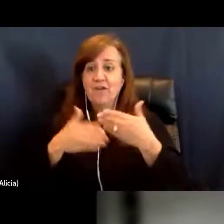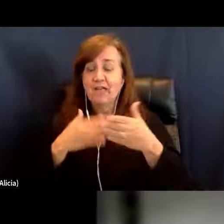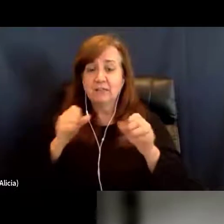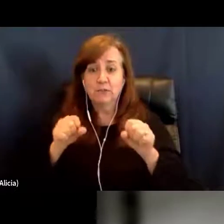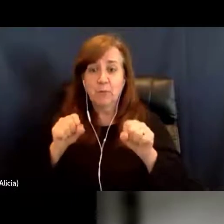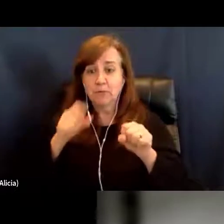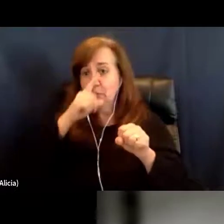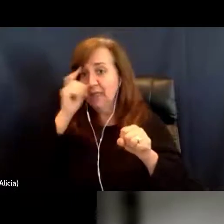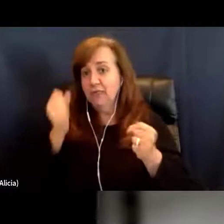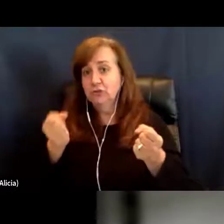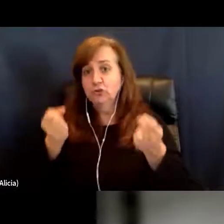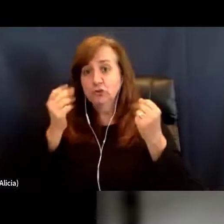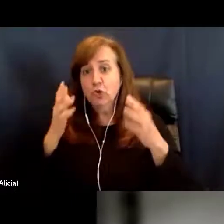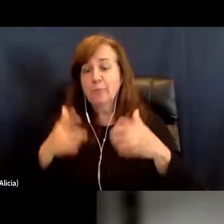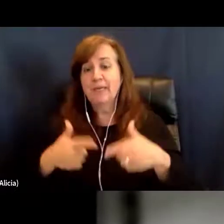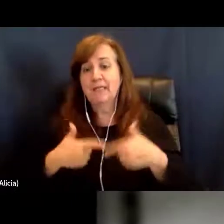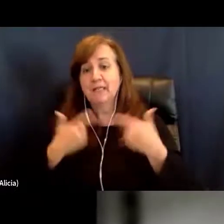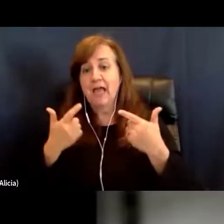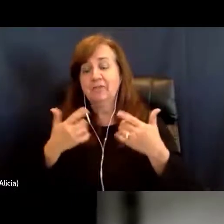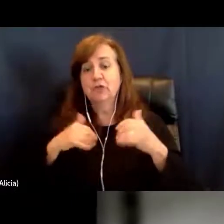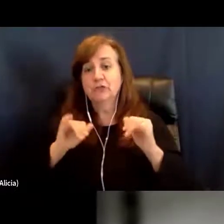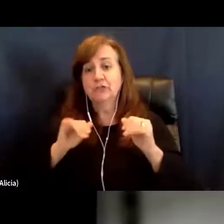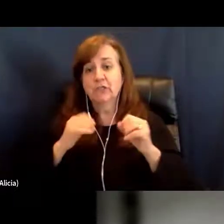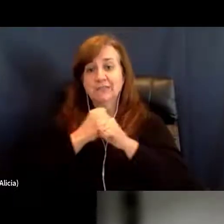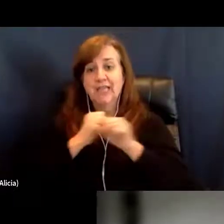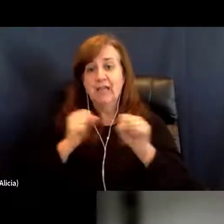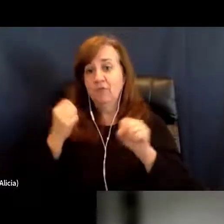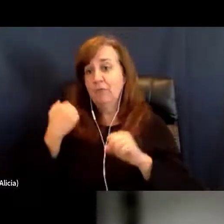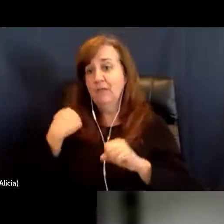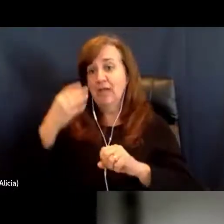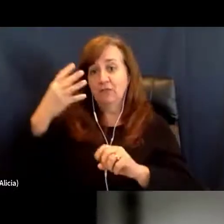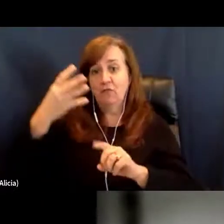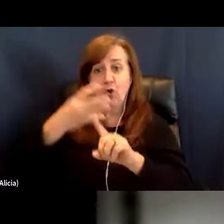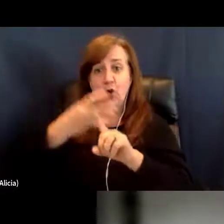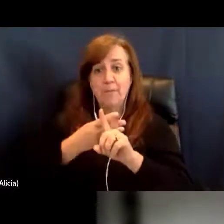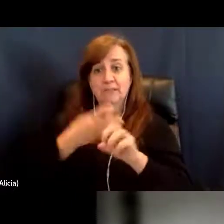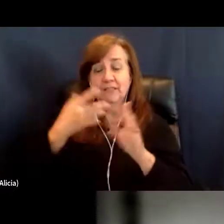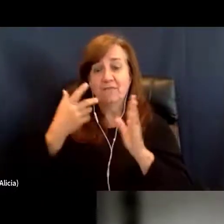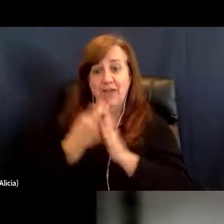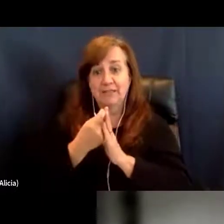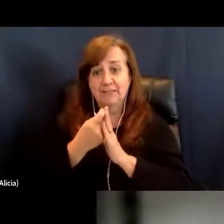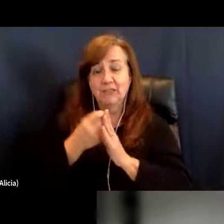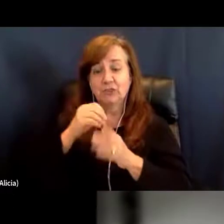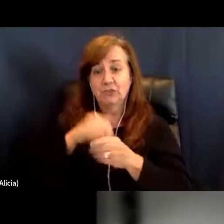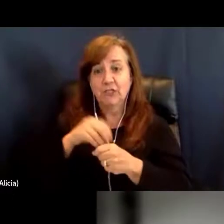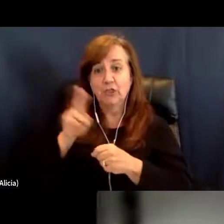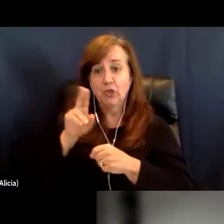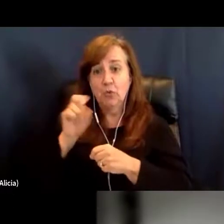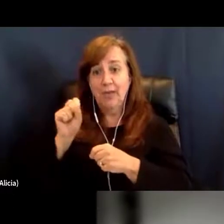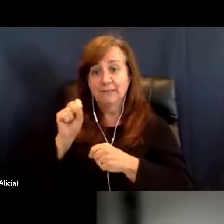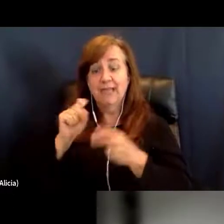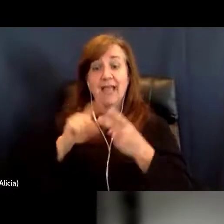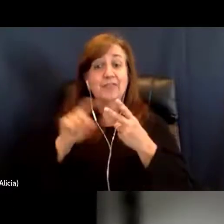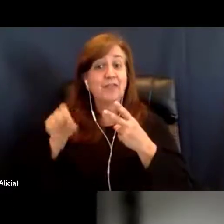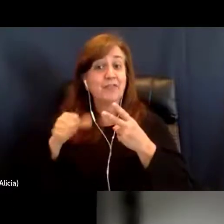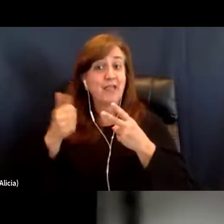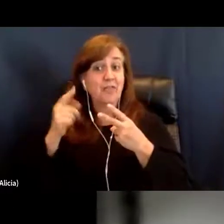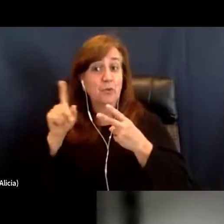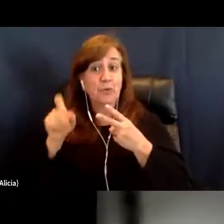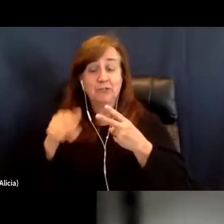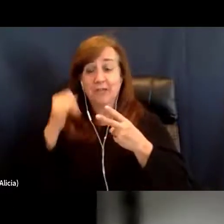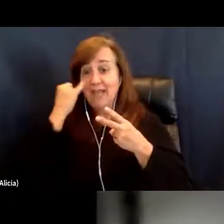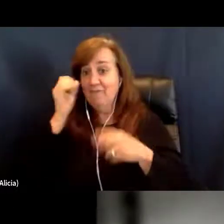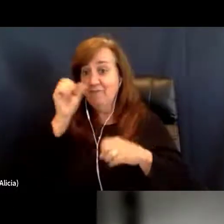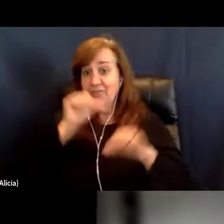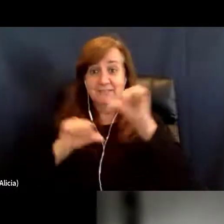lives are already saved from the past 4 months of vaccinations in the US, which also answers this other question about if the science is totally